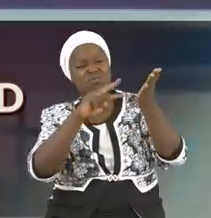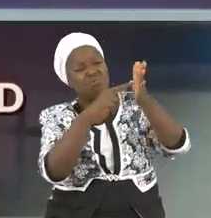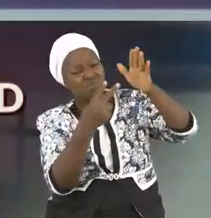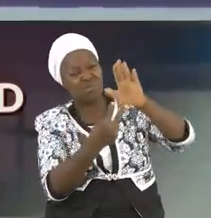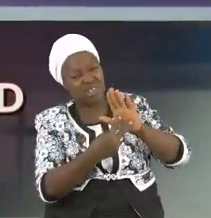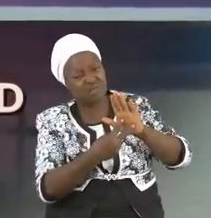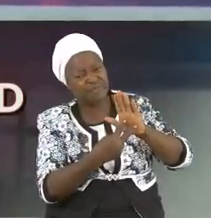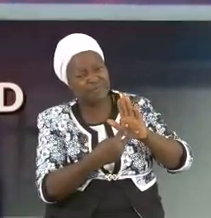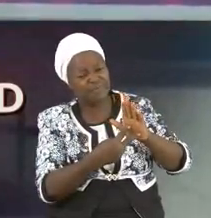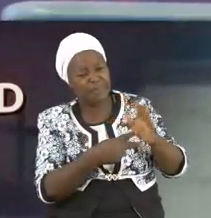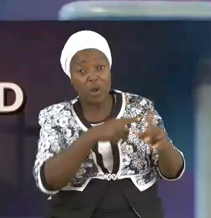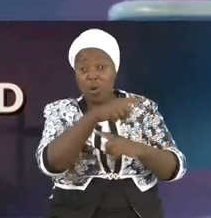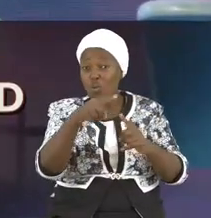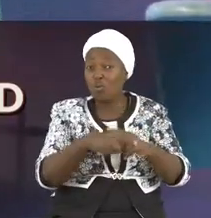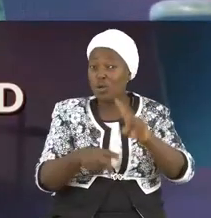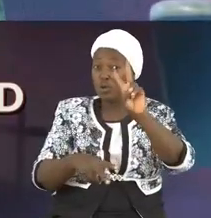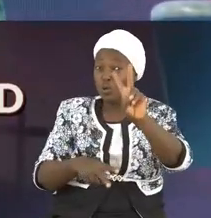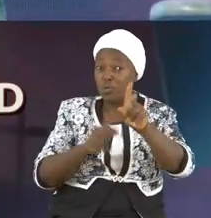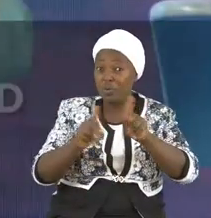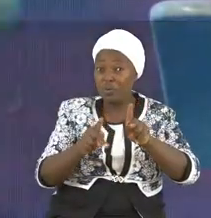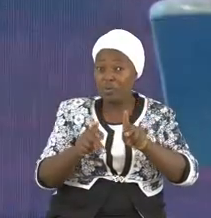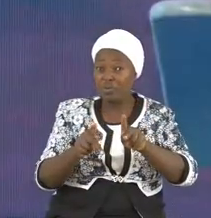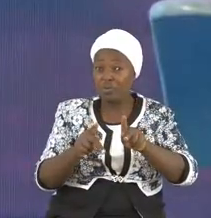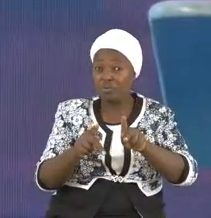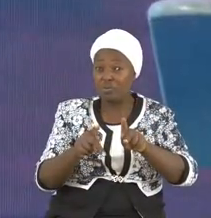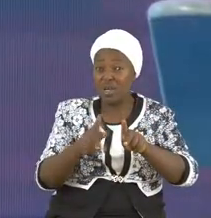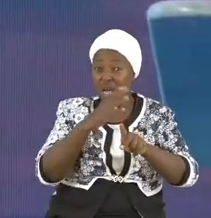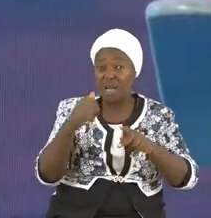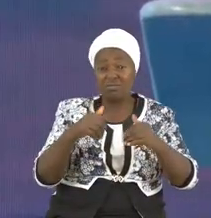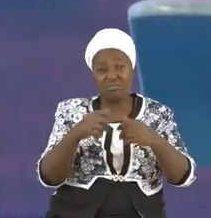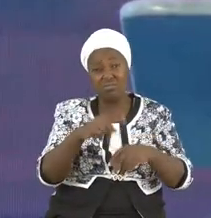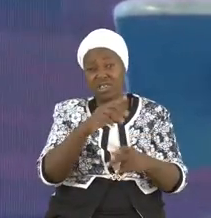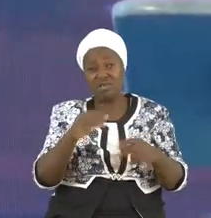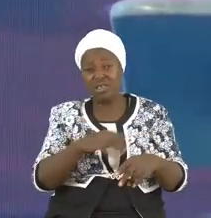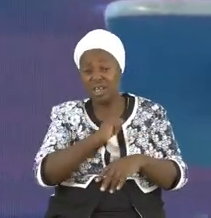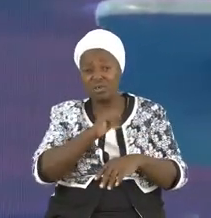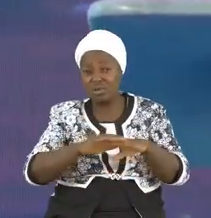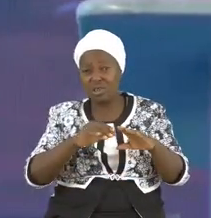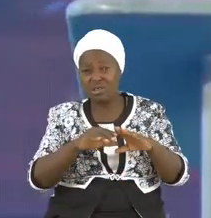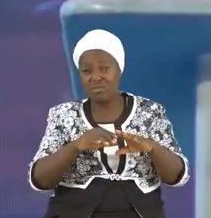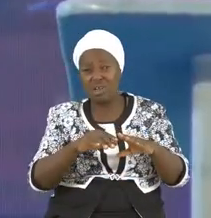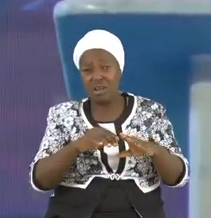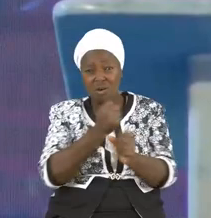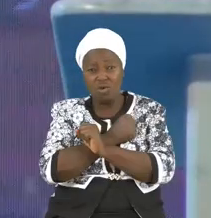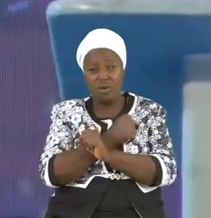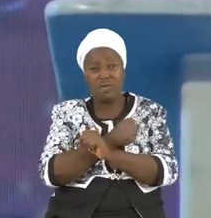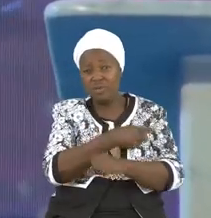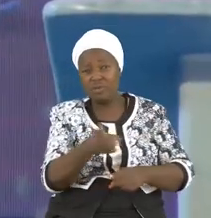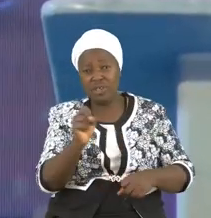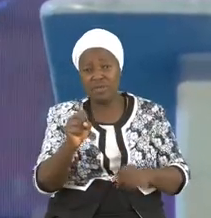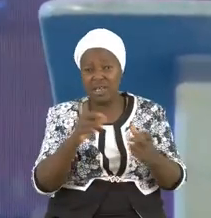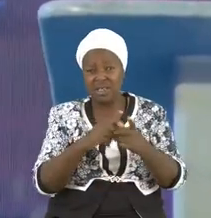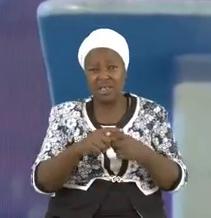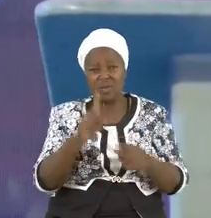backs at each other, or one is asking, come, let's settle